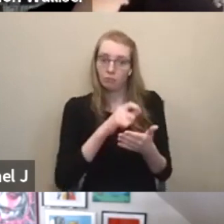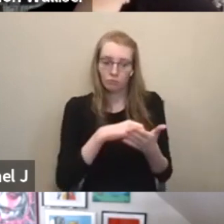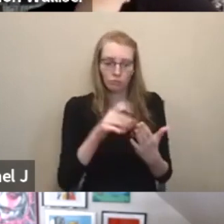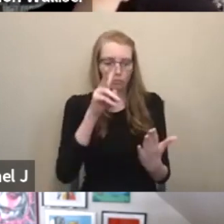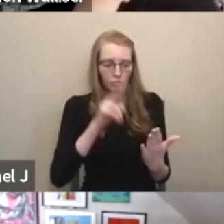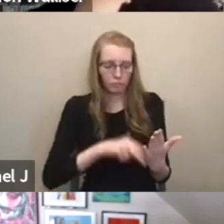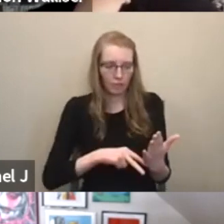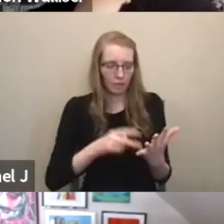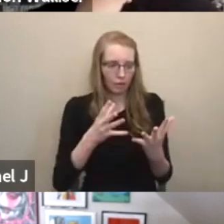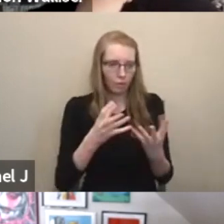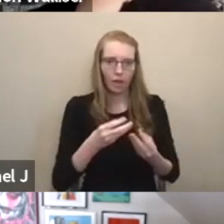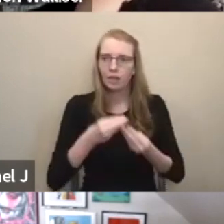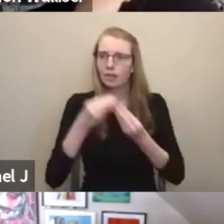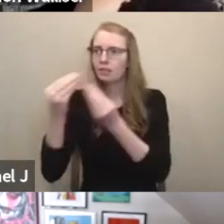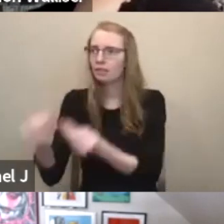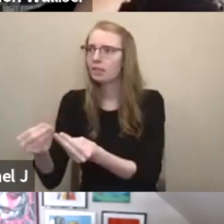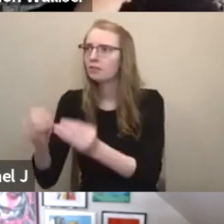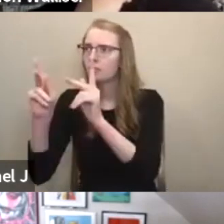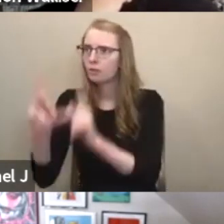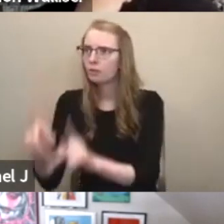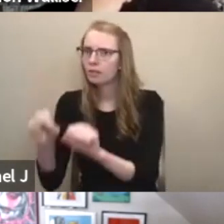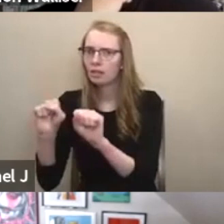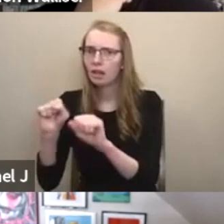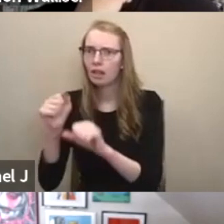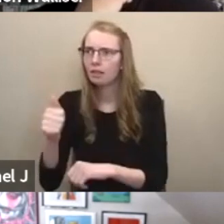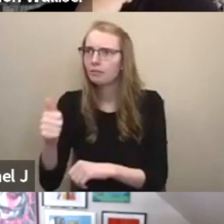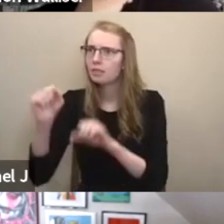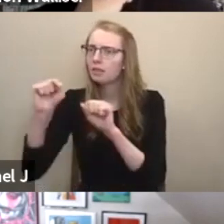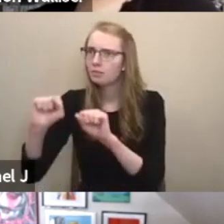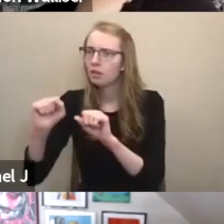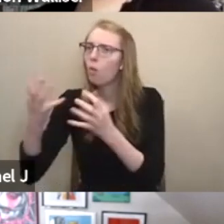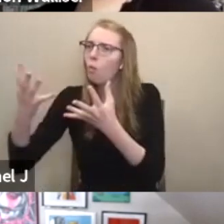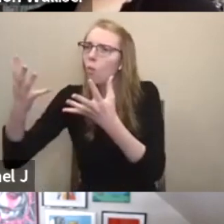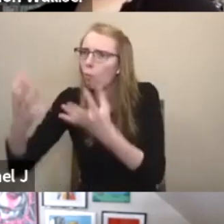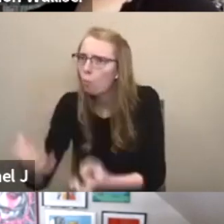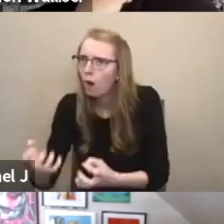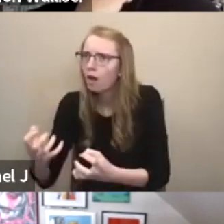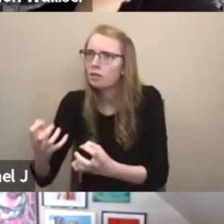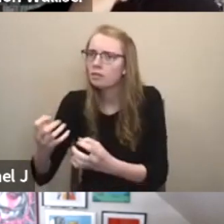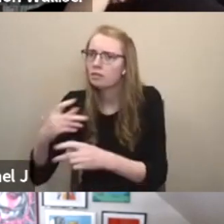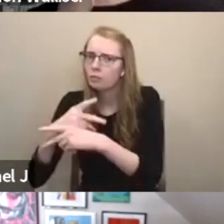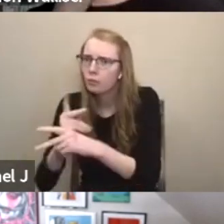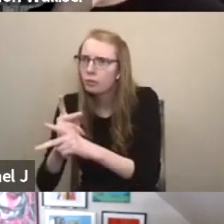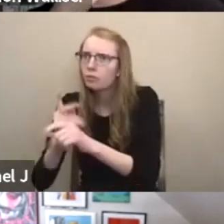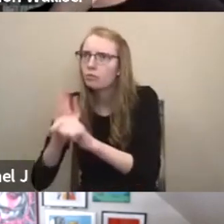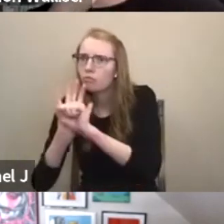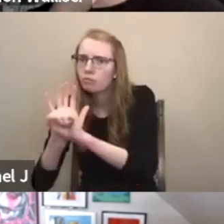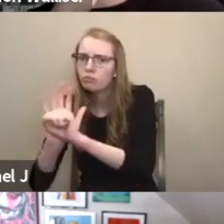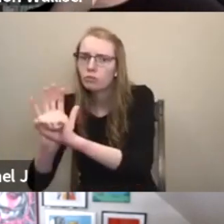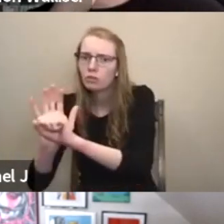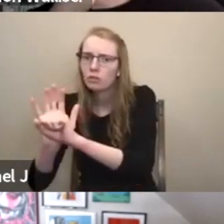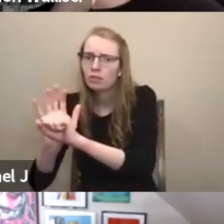it's really helpful to have something other than the slush pile as a mode of